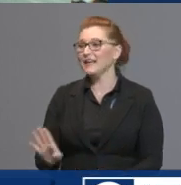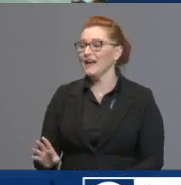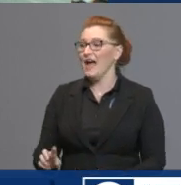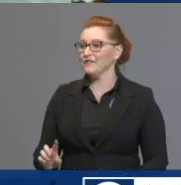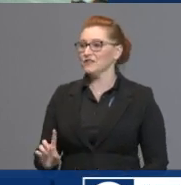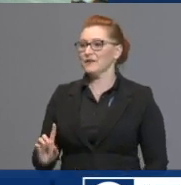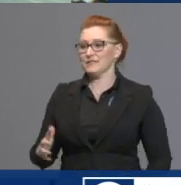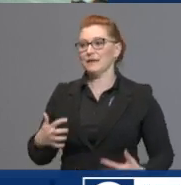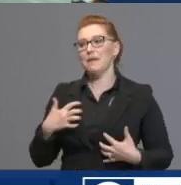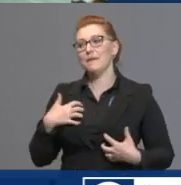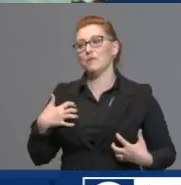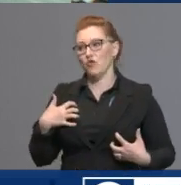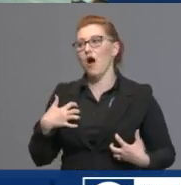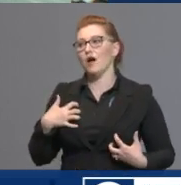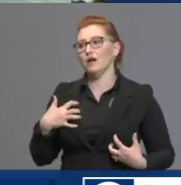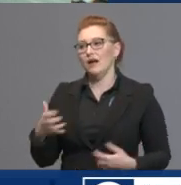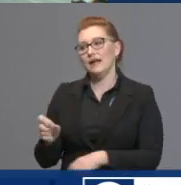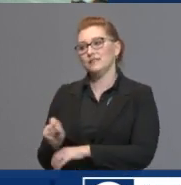Mic check.